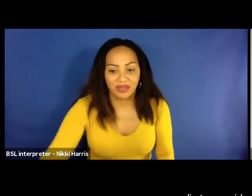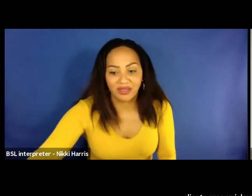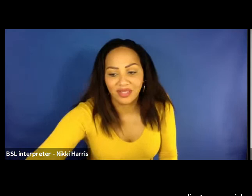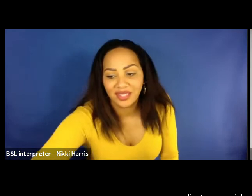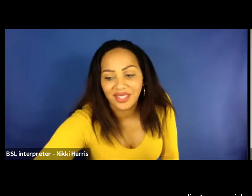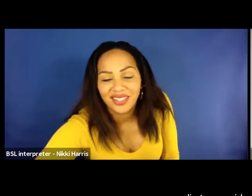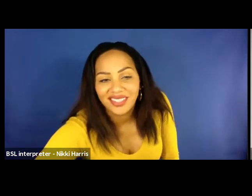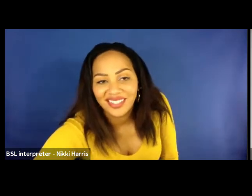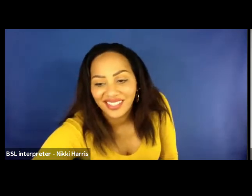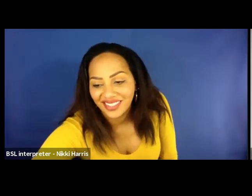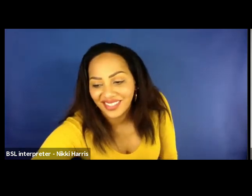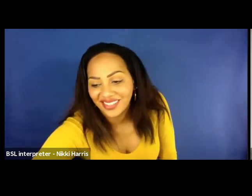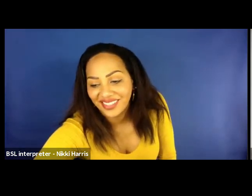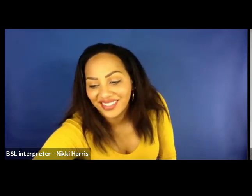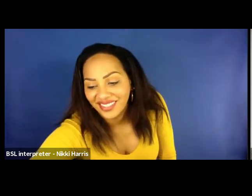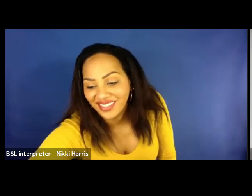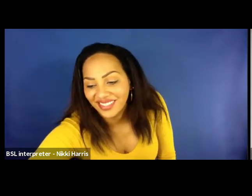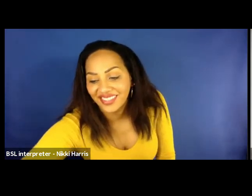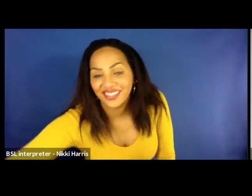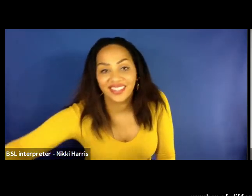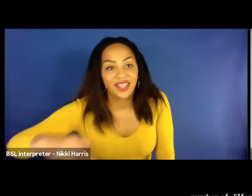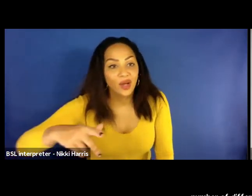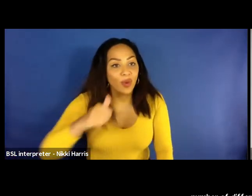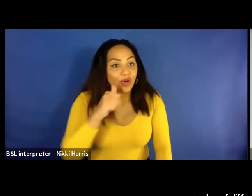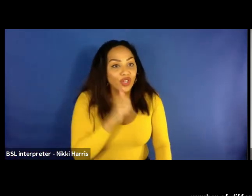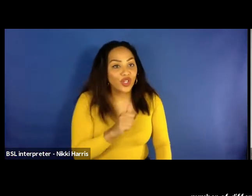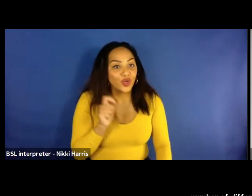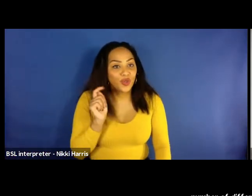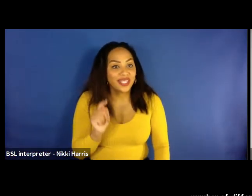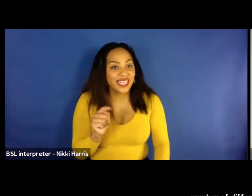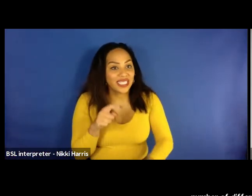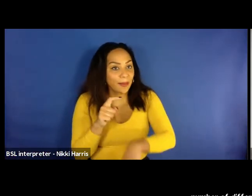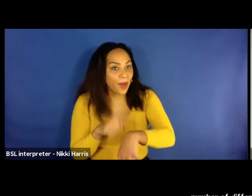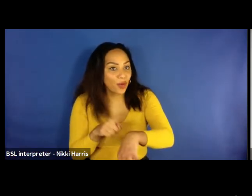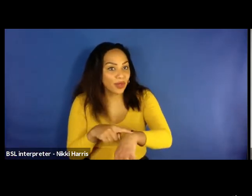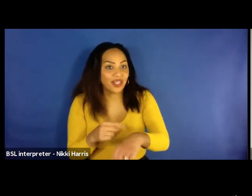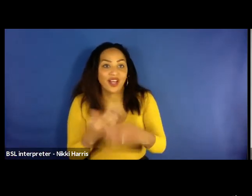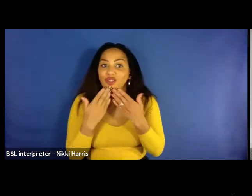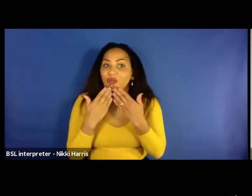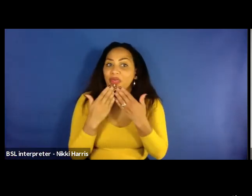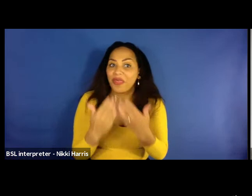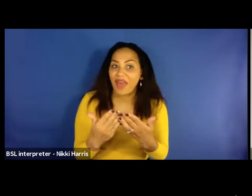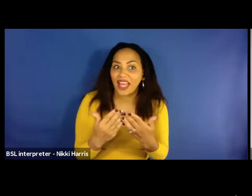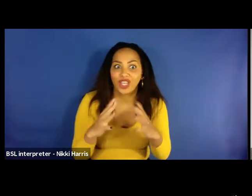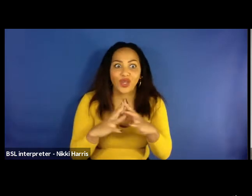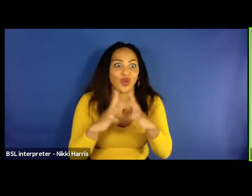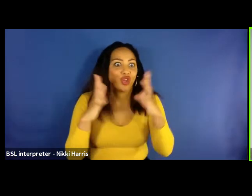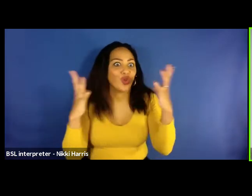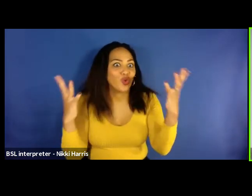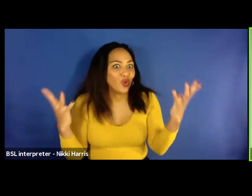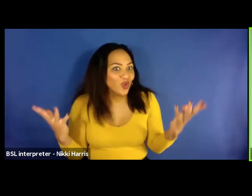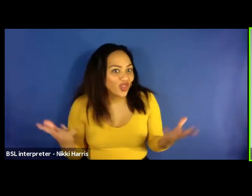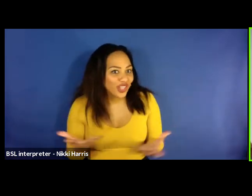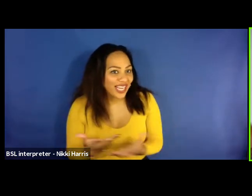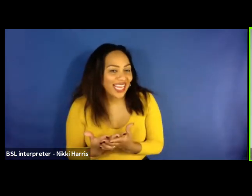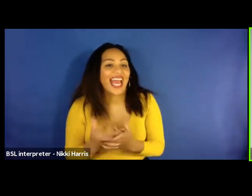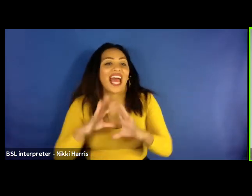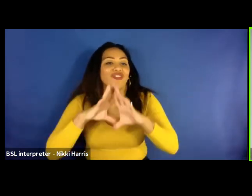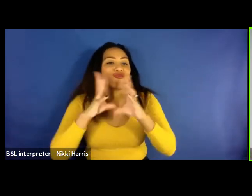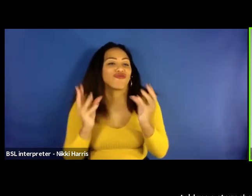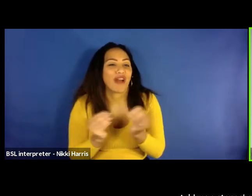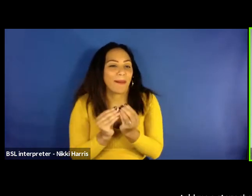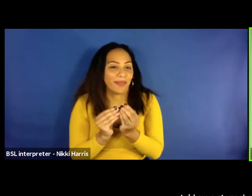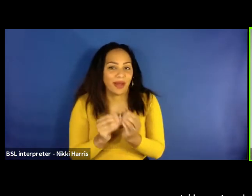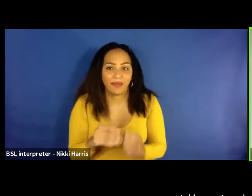Is this okay with you if we use this moment to thank you hugely and to wrap up? Absolutely. Thanks again for